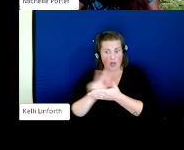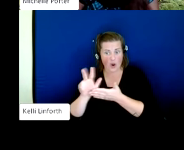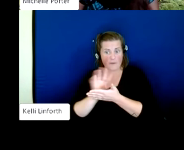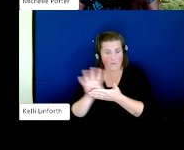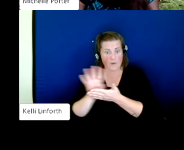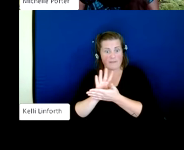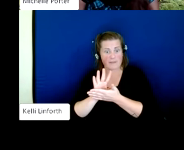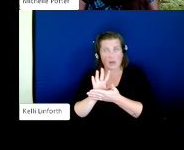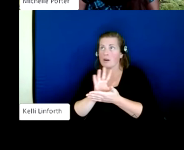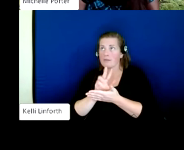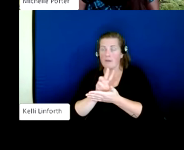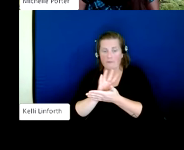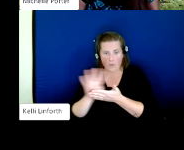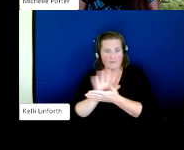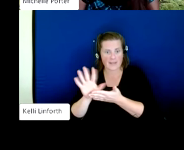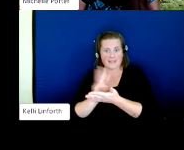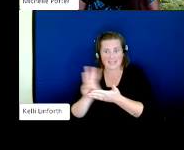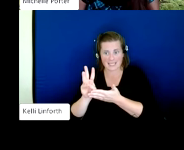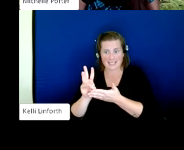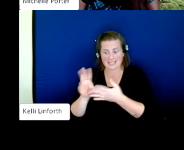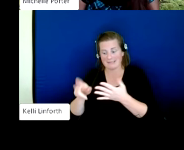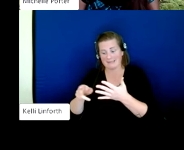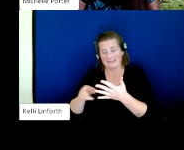most useful to individuals.